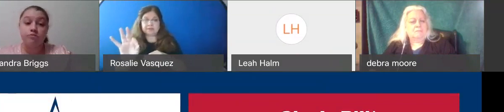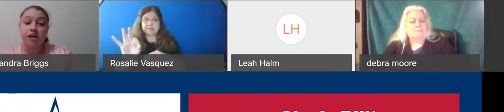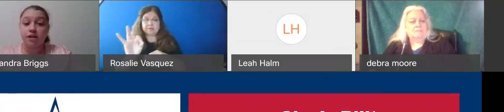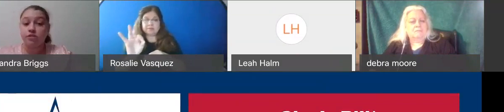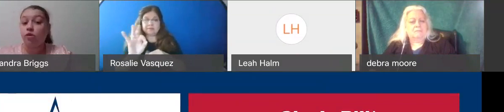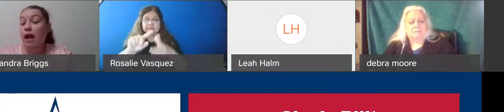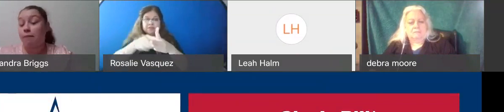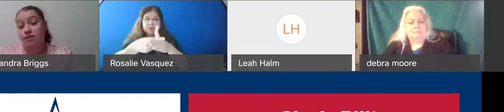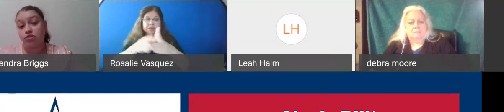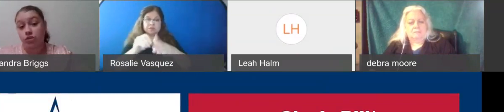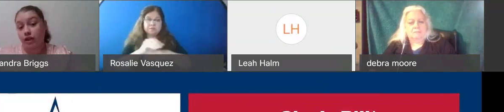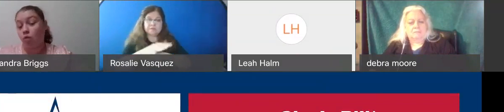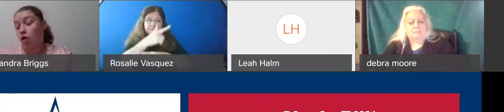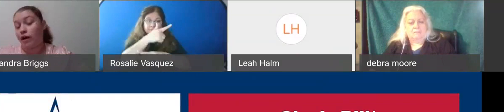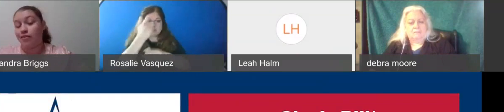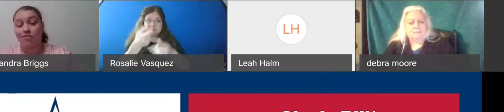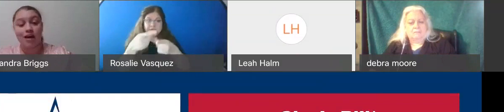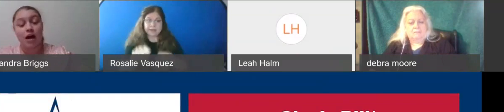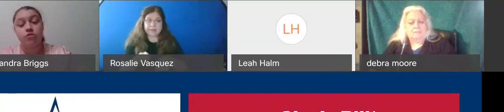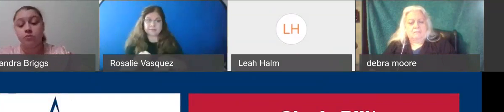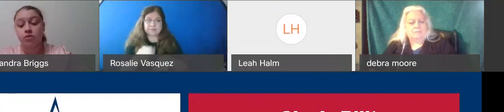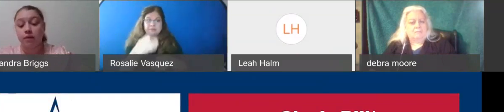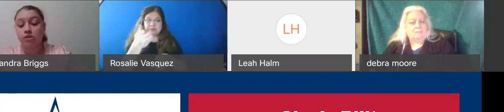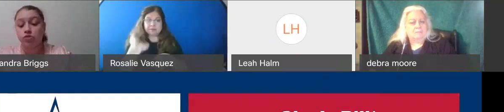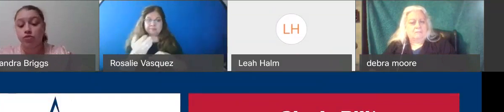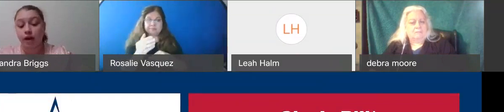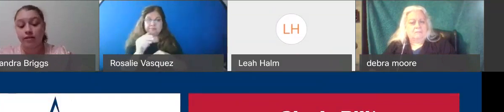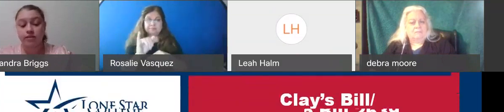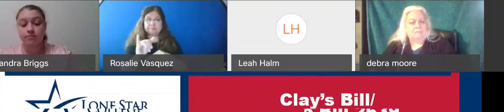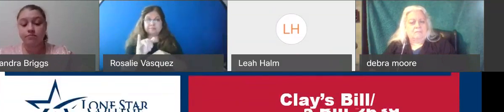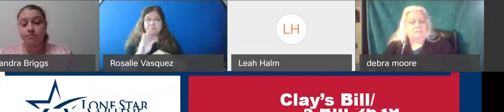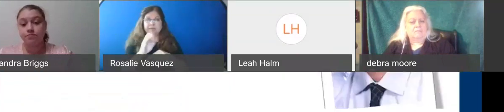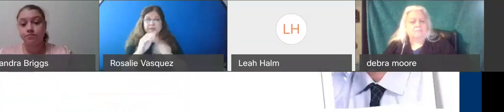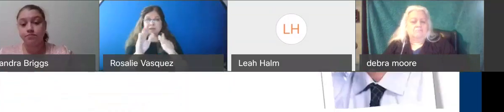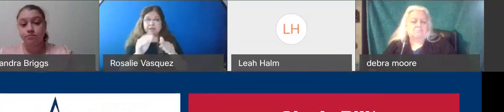So it was because of what happened to Clay Warren that House Bill came into effect.